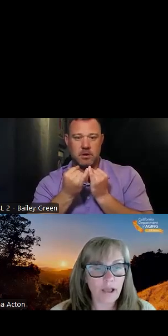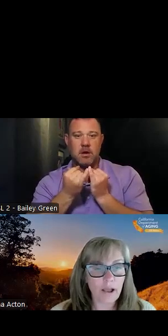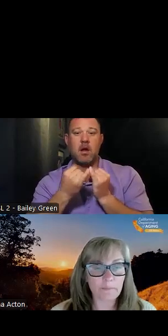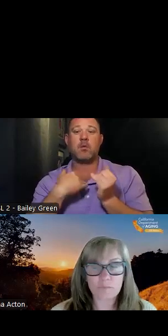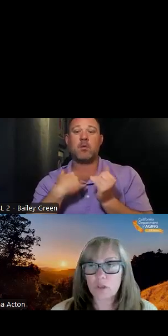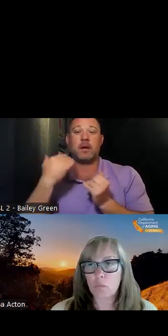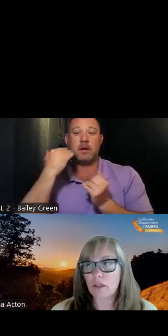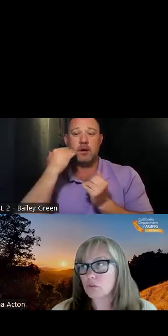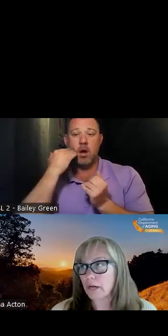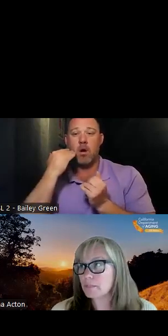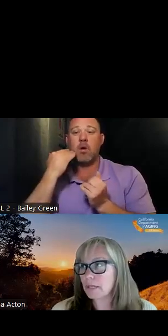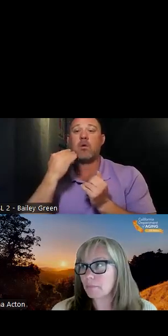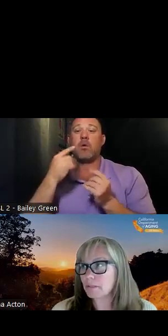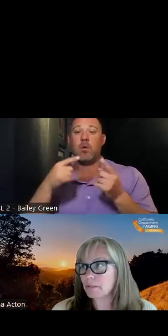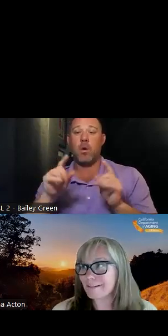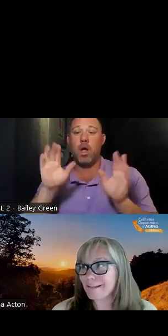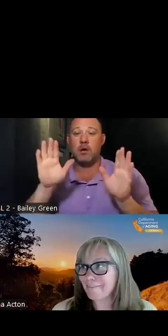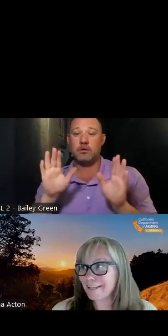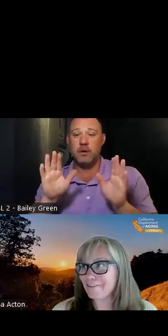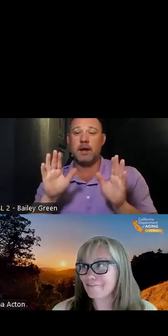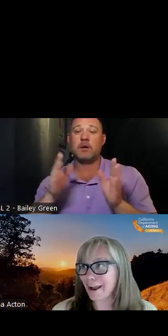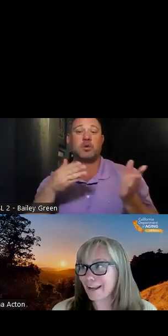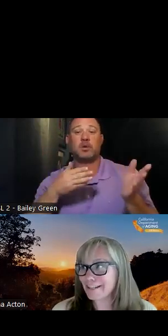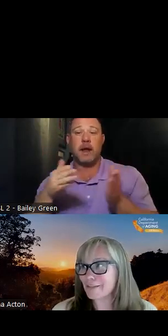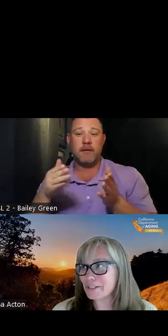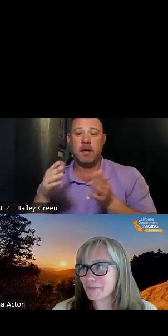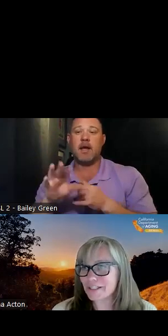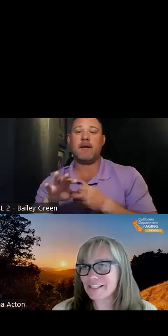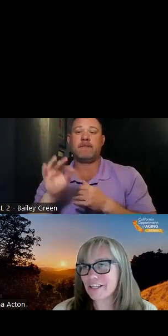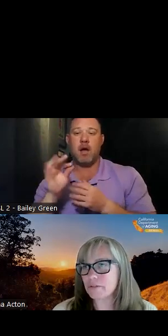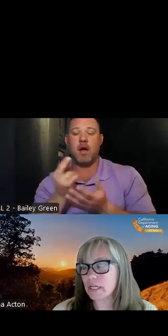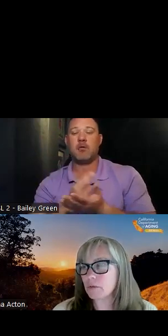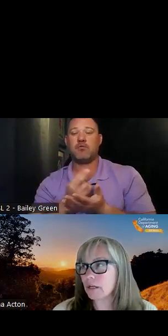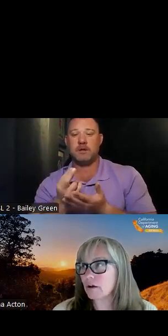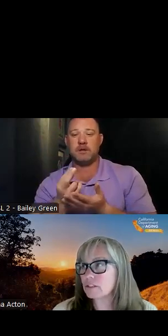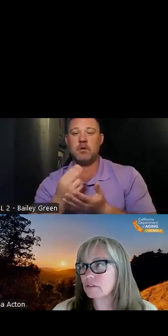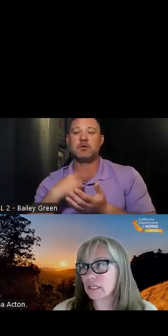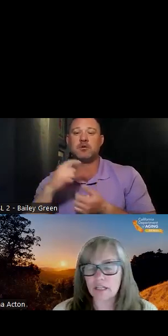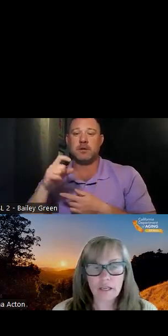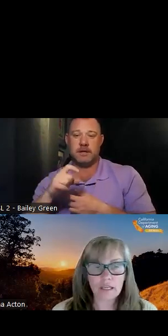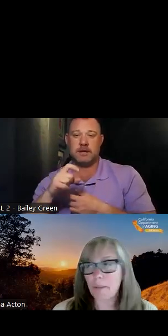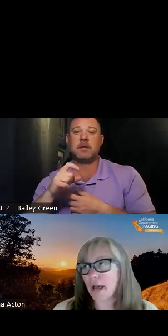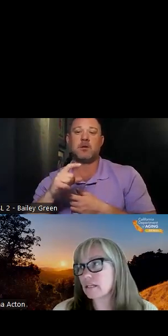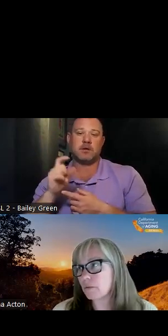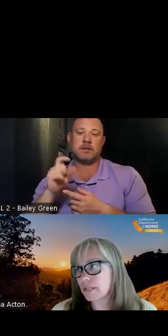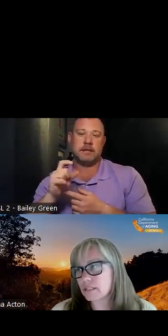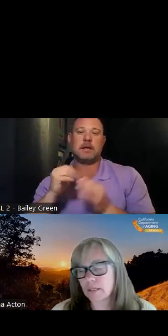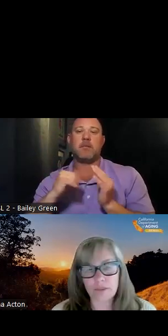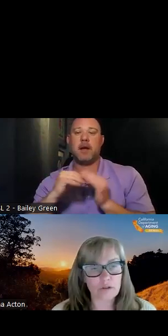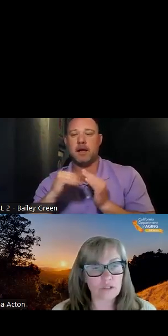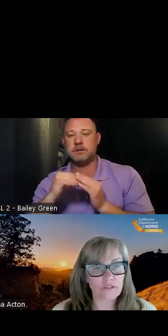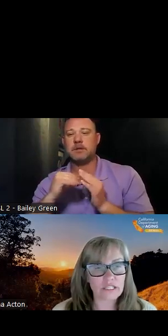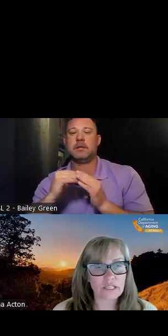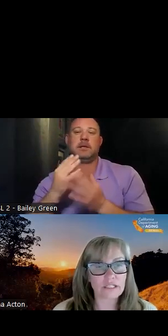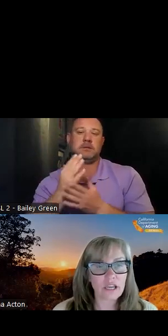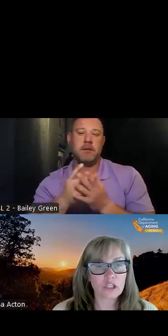that while it's great to be able to navigate and find the resources that you need, we also need capacity within some of